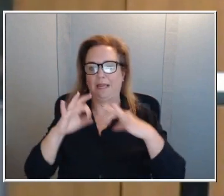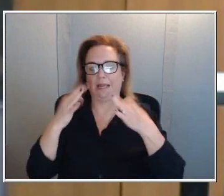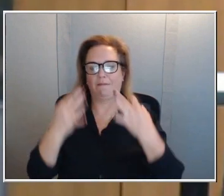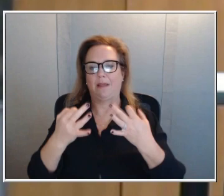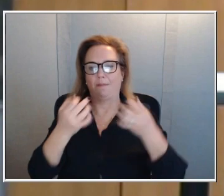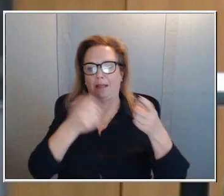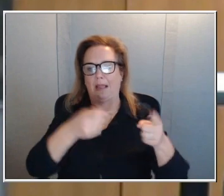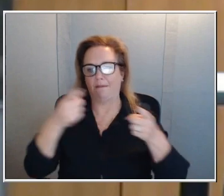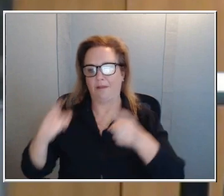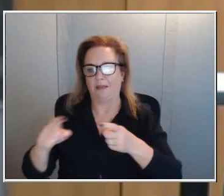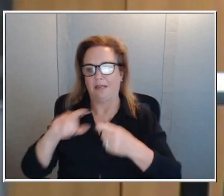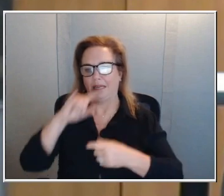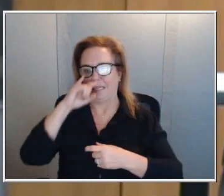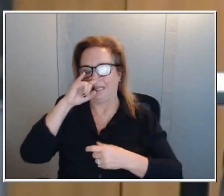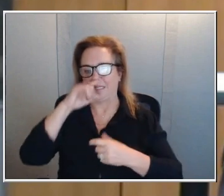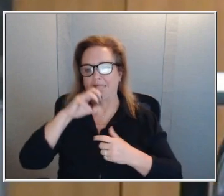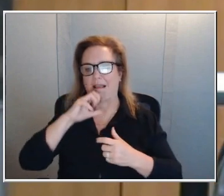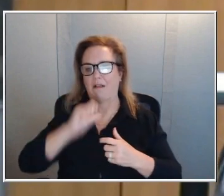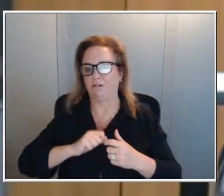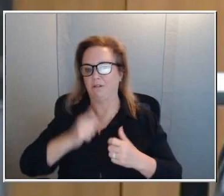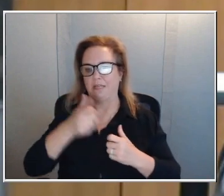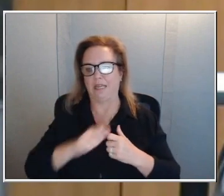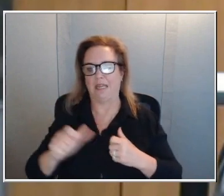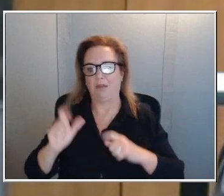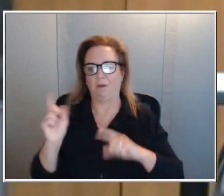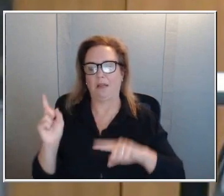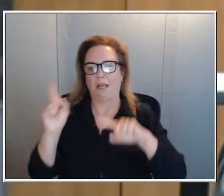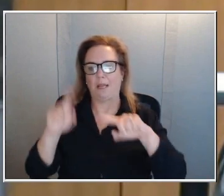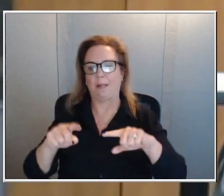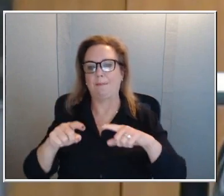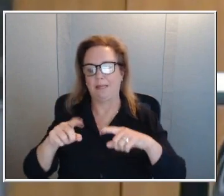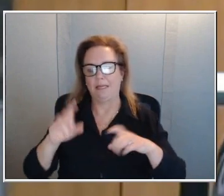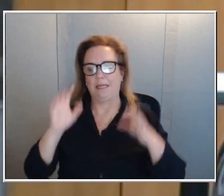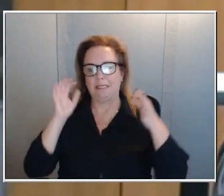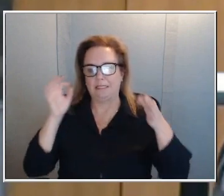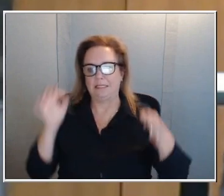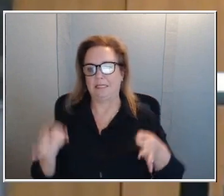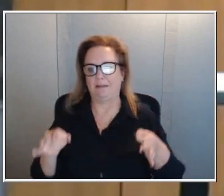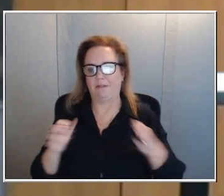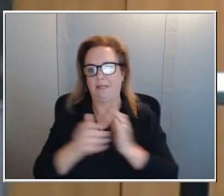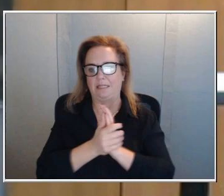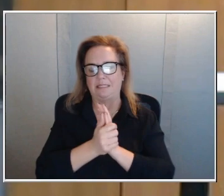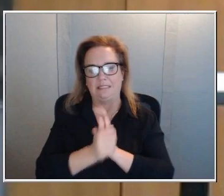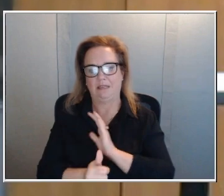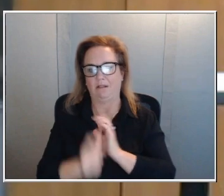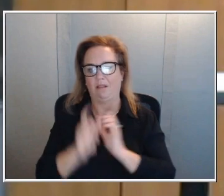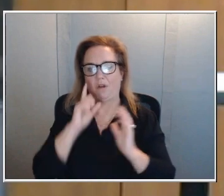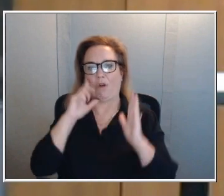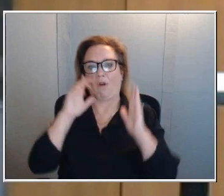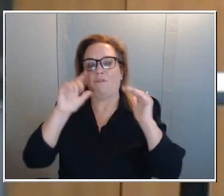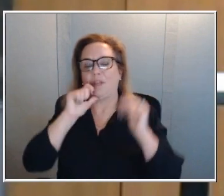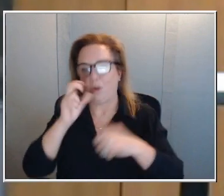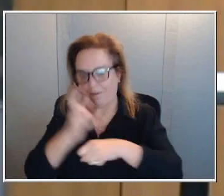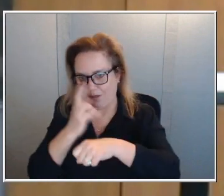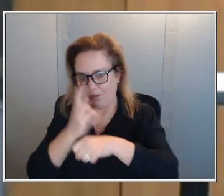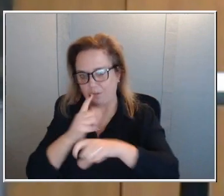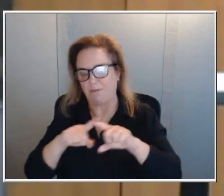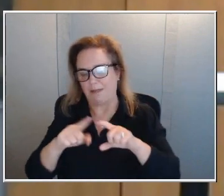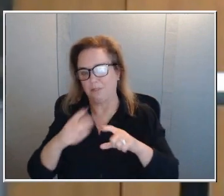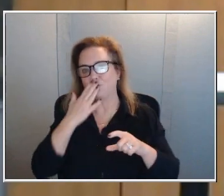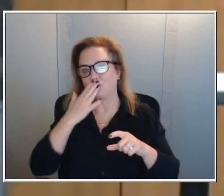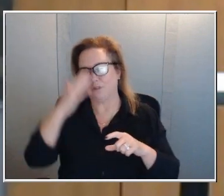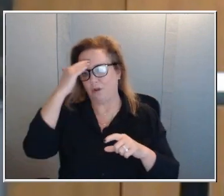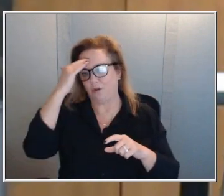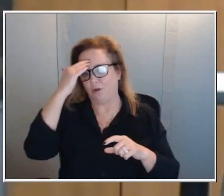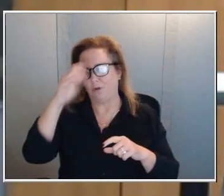event. Kids, elderly, anyone's able to do it. And it's definitely a skill that hopefully you don't have to utilize, but it's good to know. So